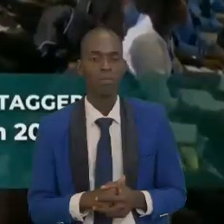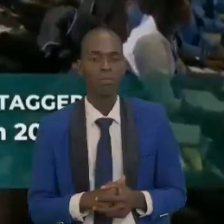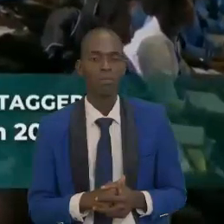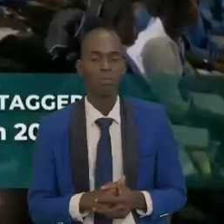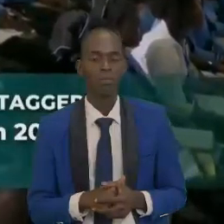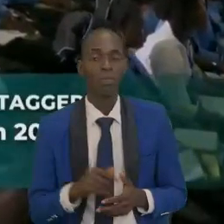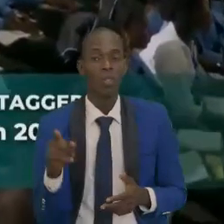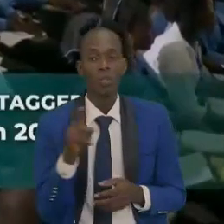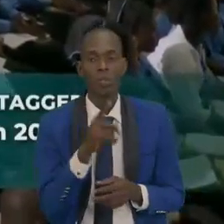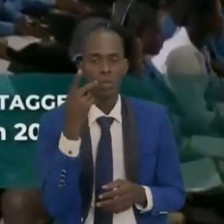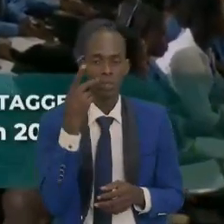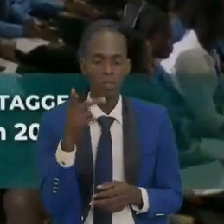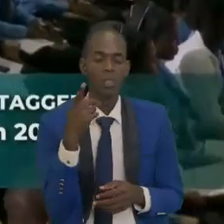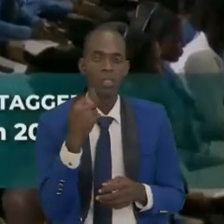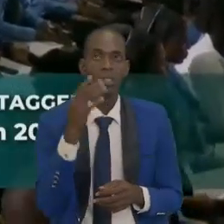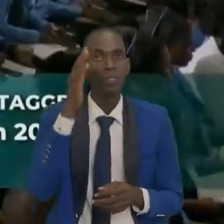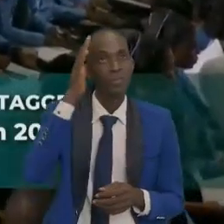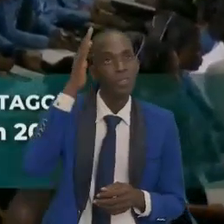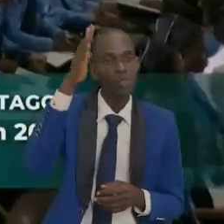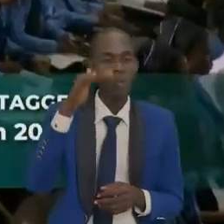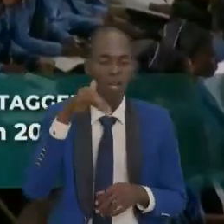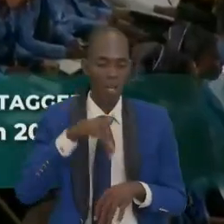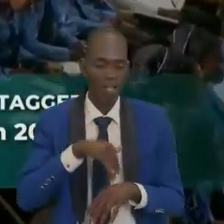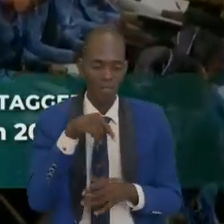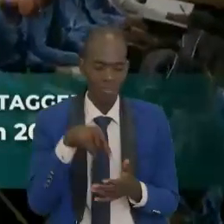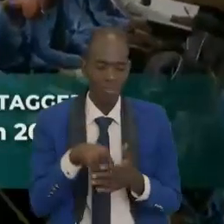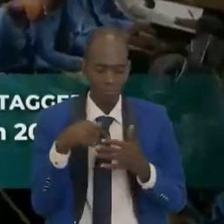the future at the present time